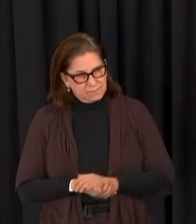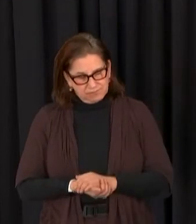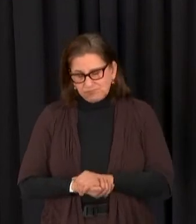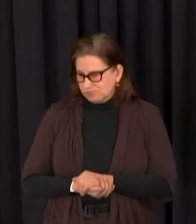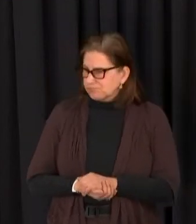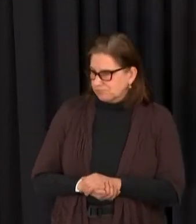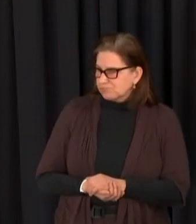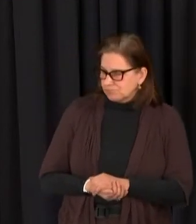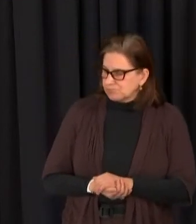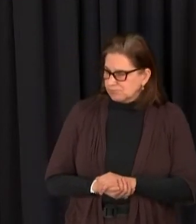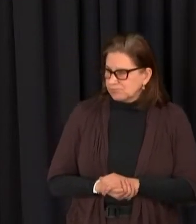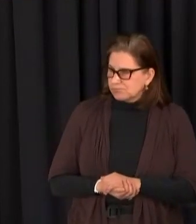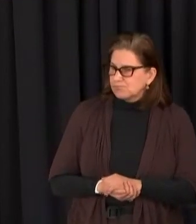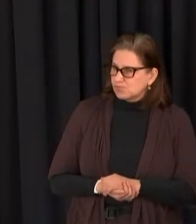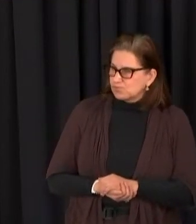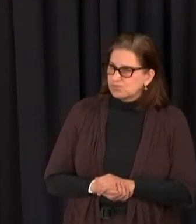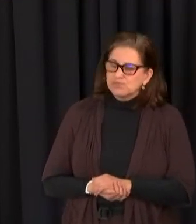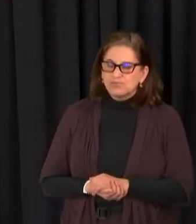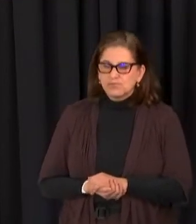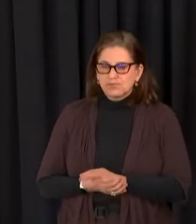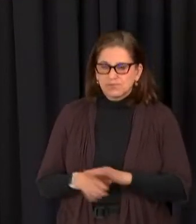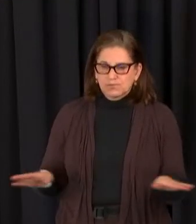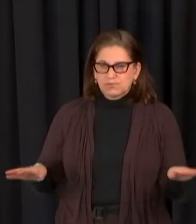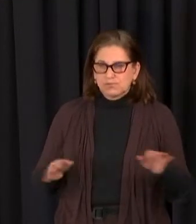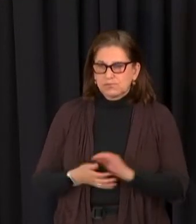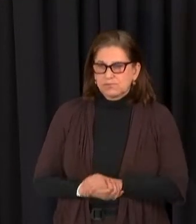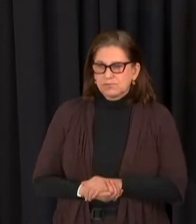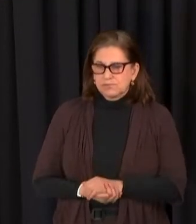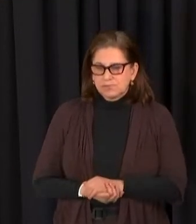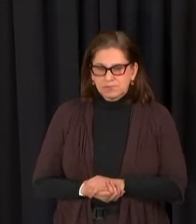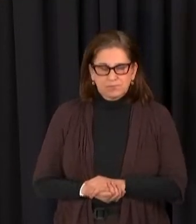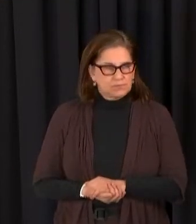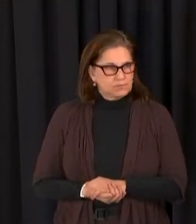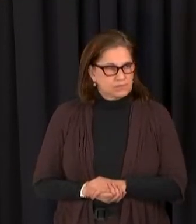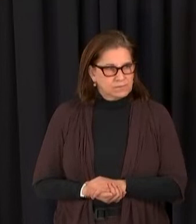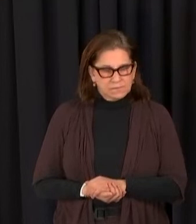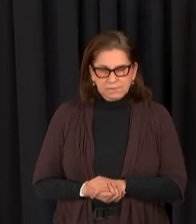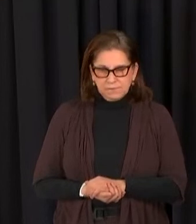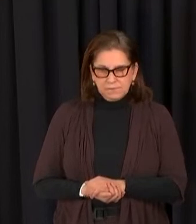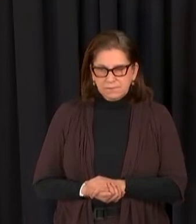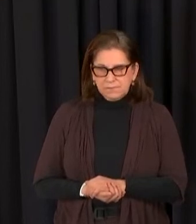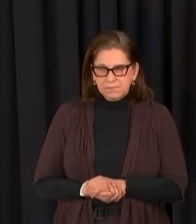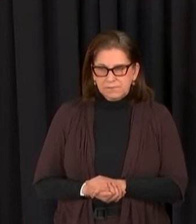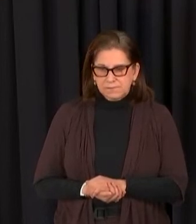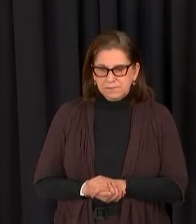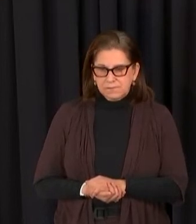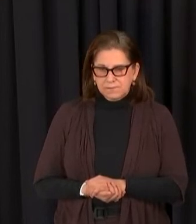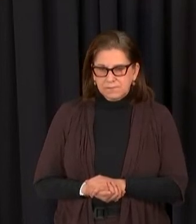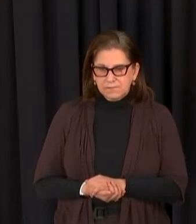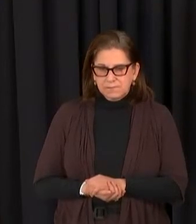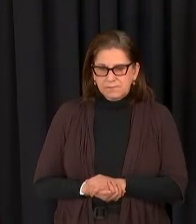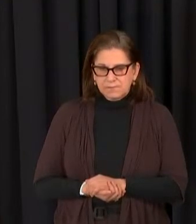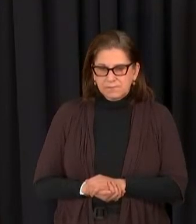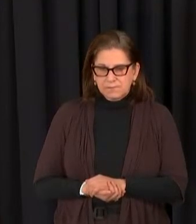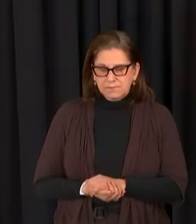Absolutely. Yeah, I can't actually see you, but can you introduce yourself? Yeah, Sarah